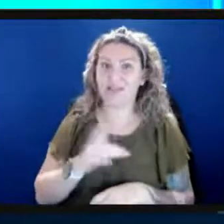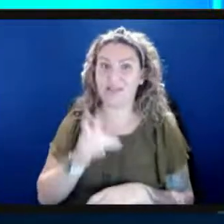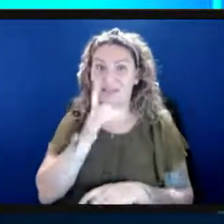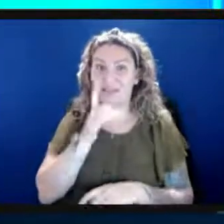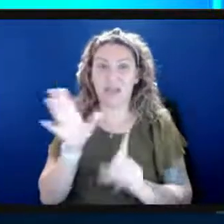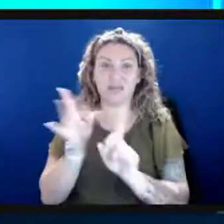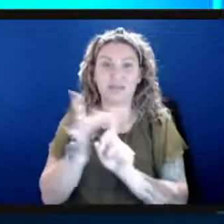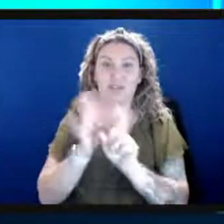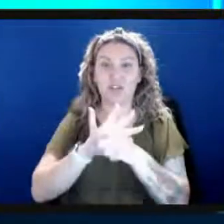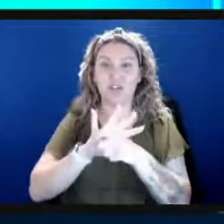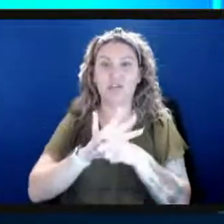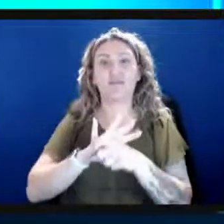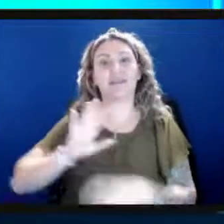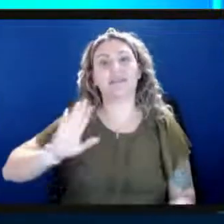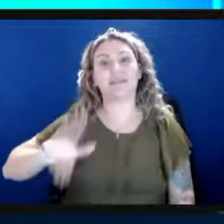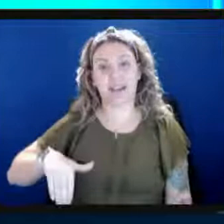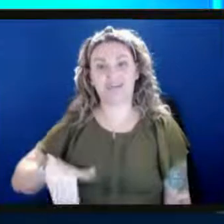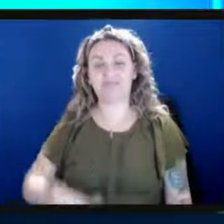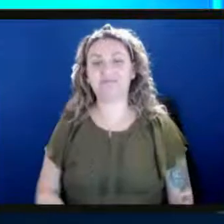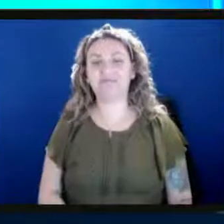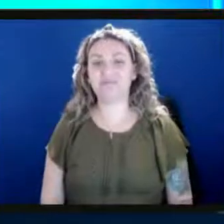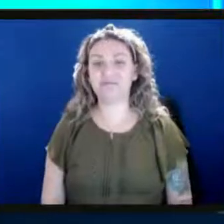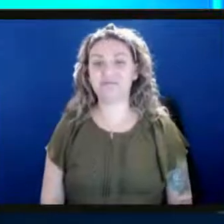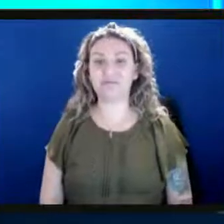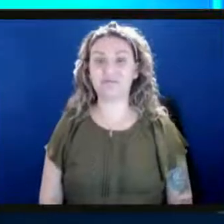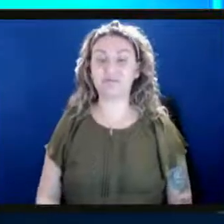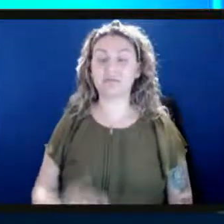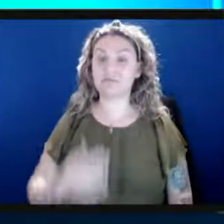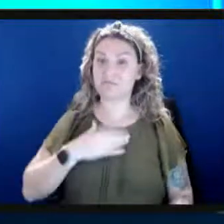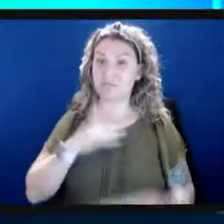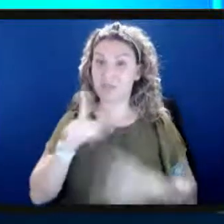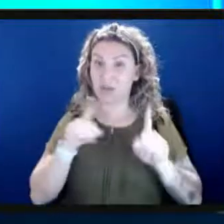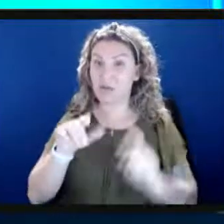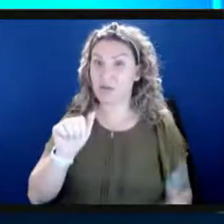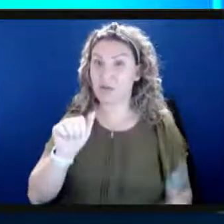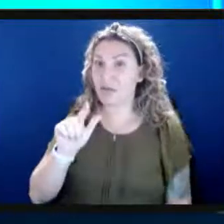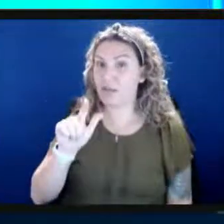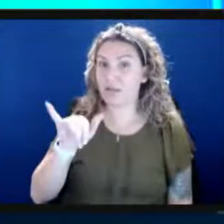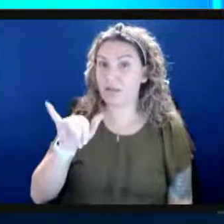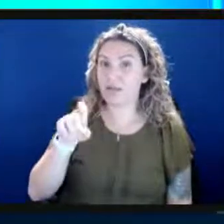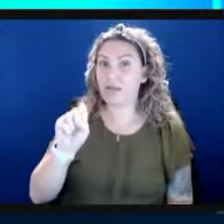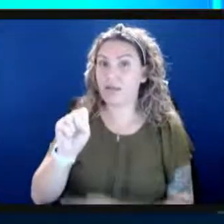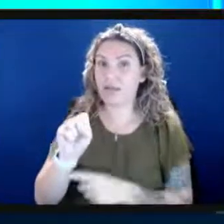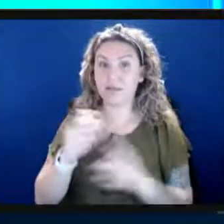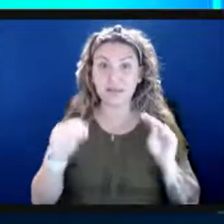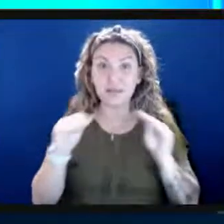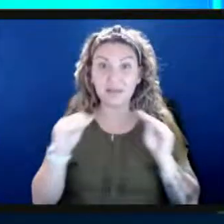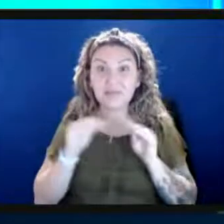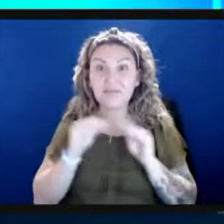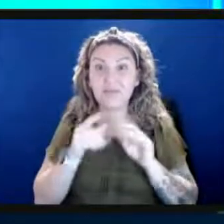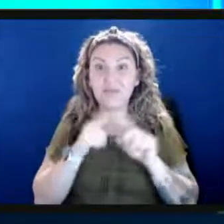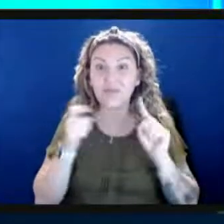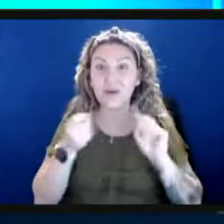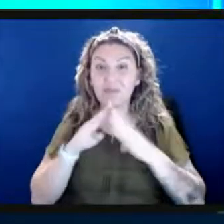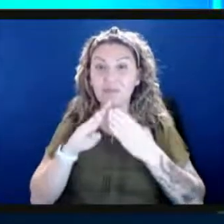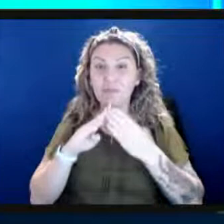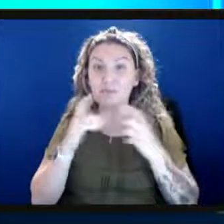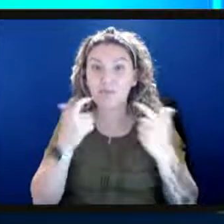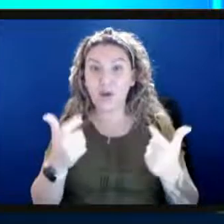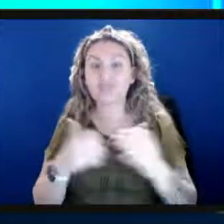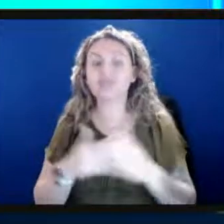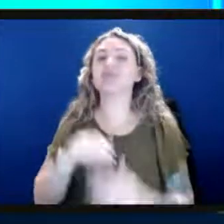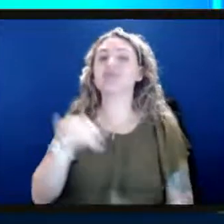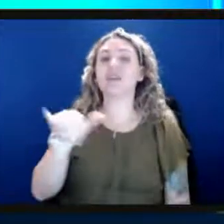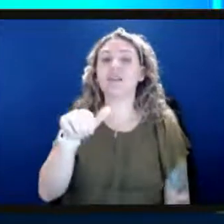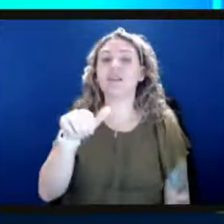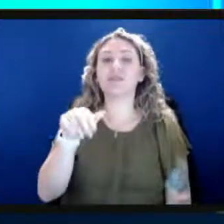yet. Those are my questions. Alexis, I bet our audience has got even better ones. Jean has a great question for